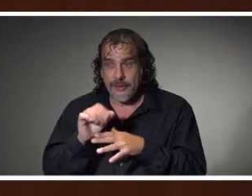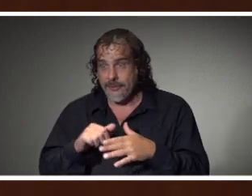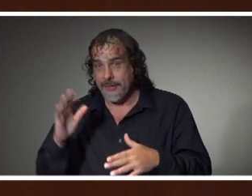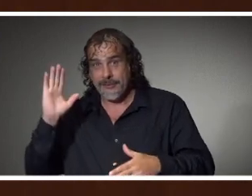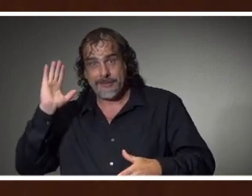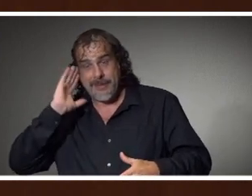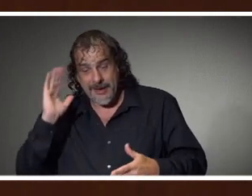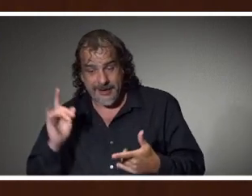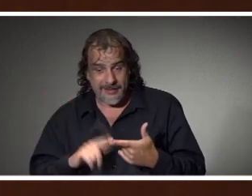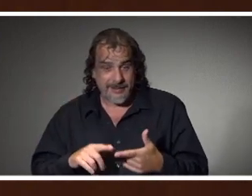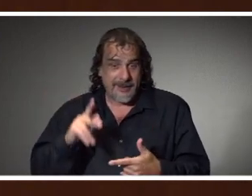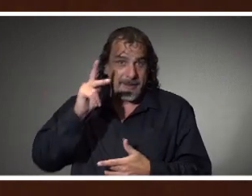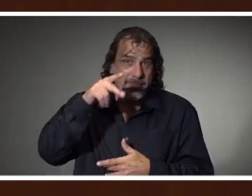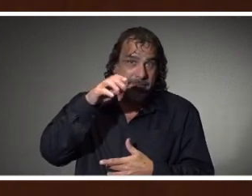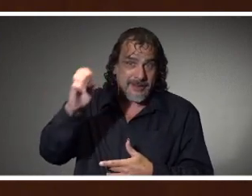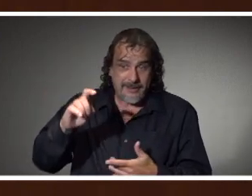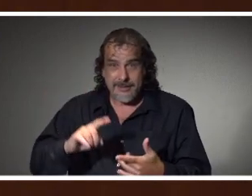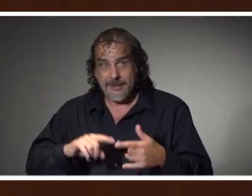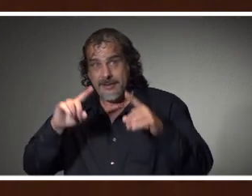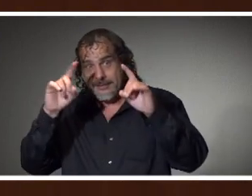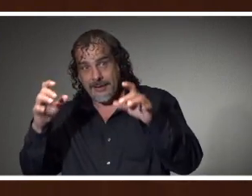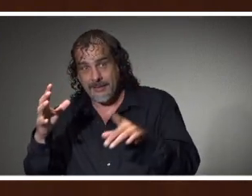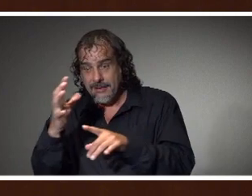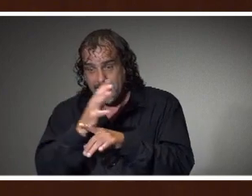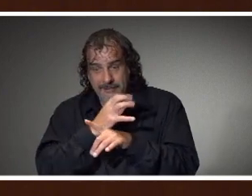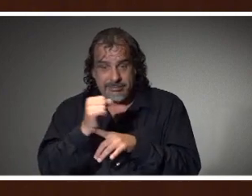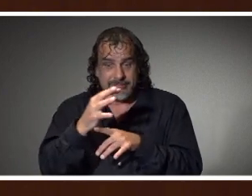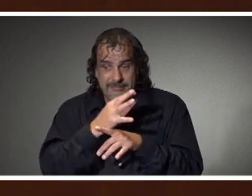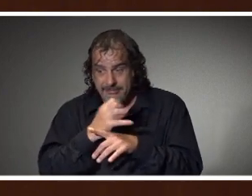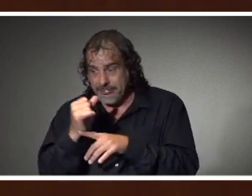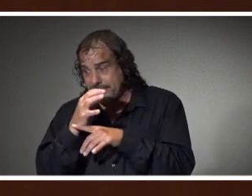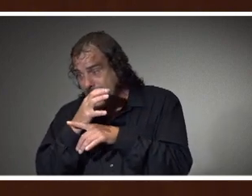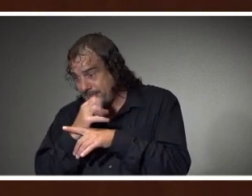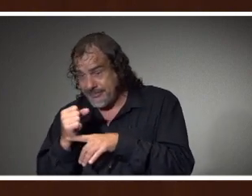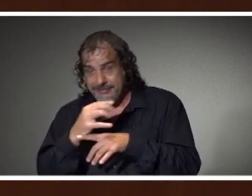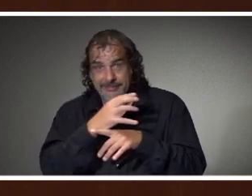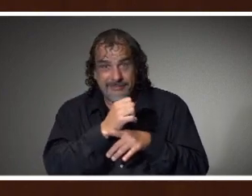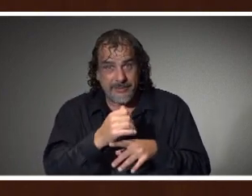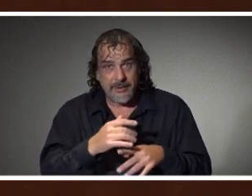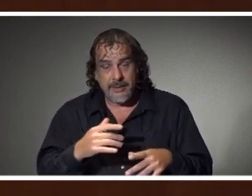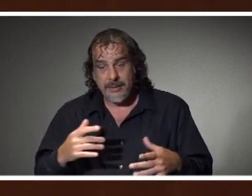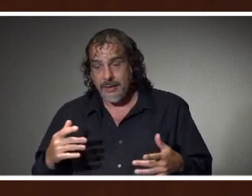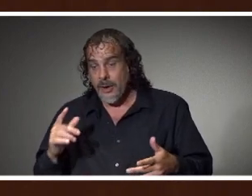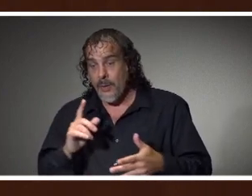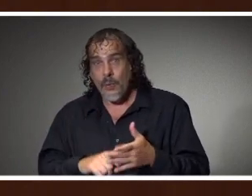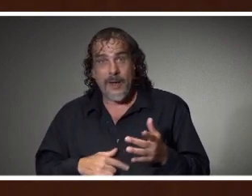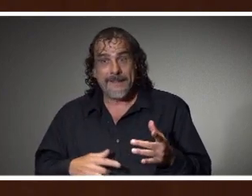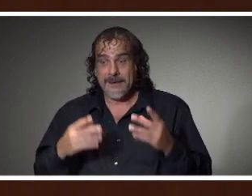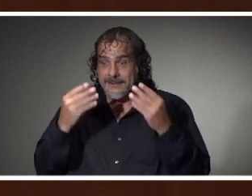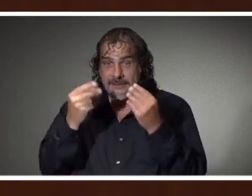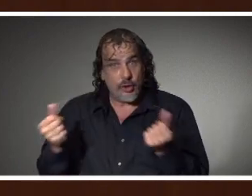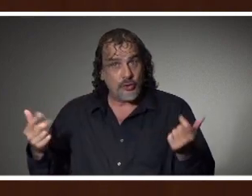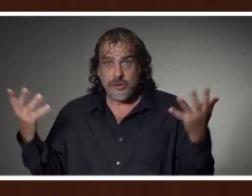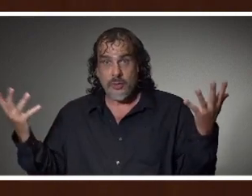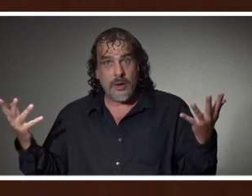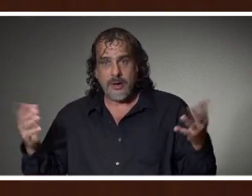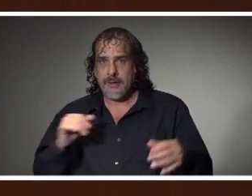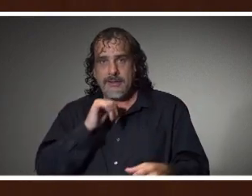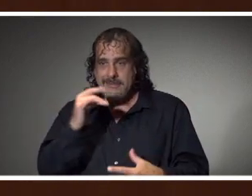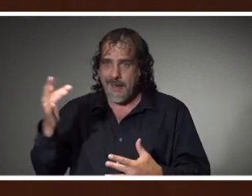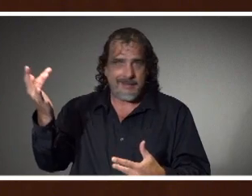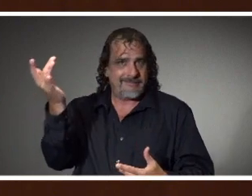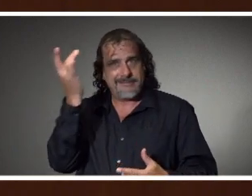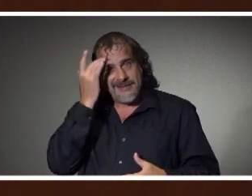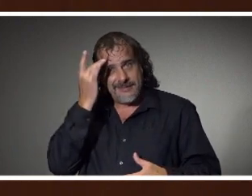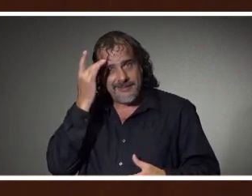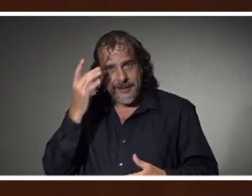it's PPE, or whether it's testing. The solution is not to get infected, and the pathway to that is masks,